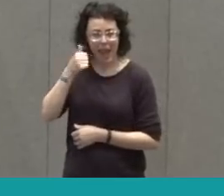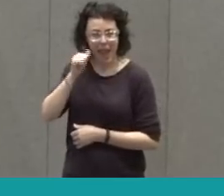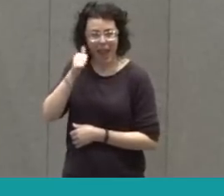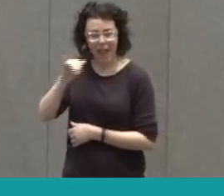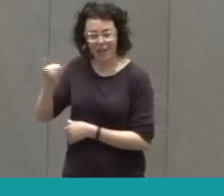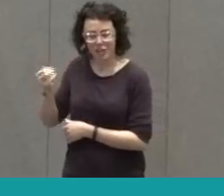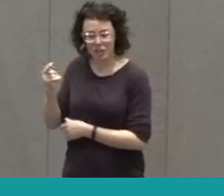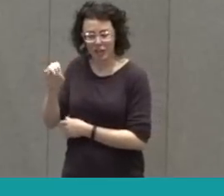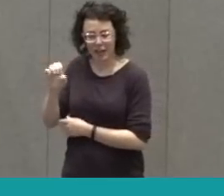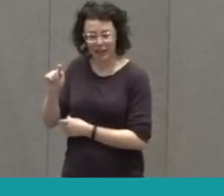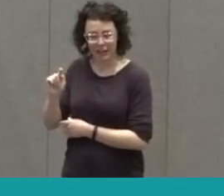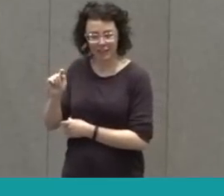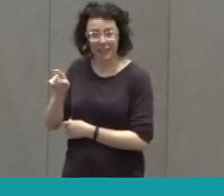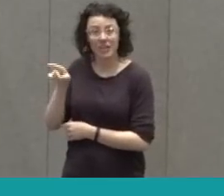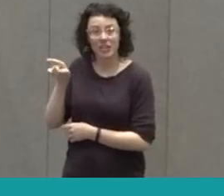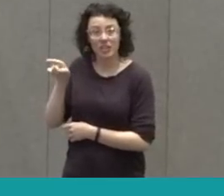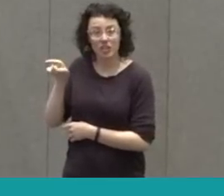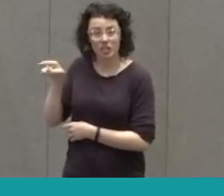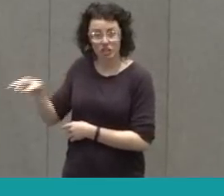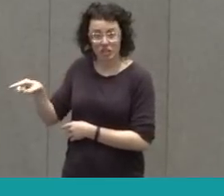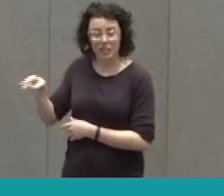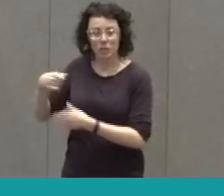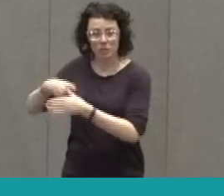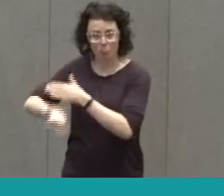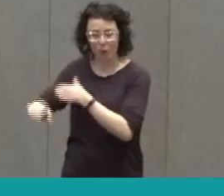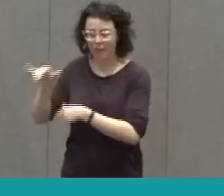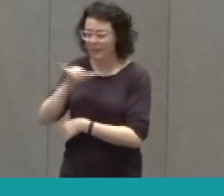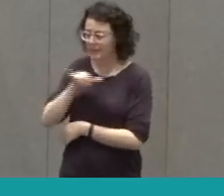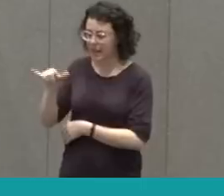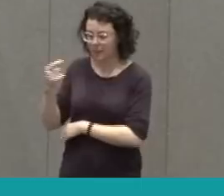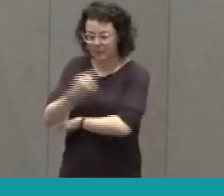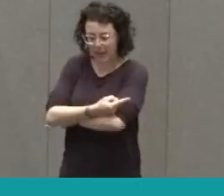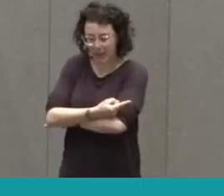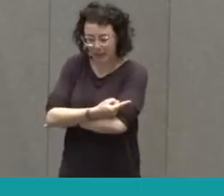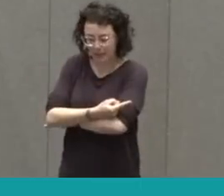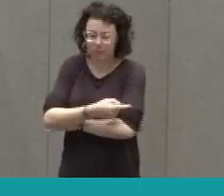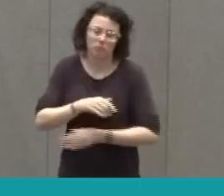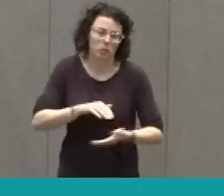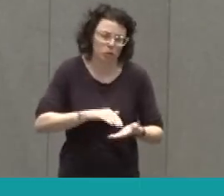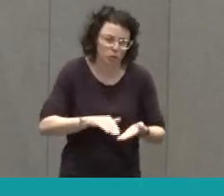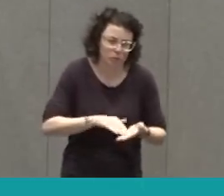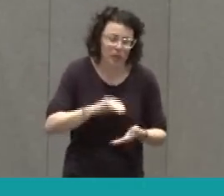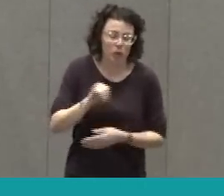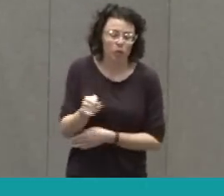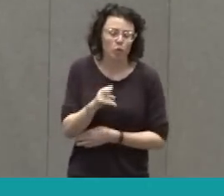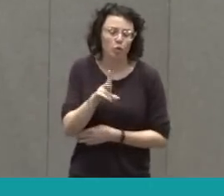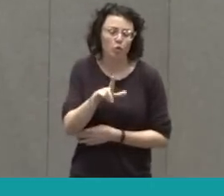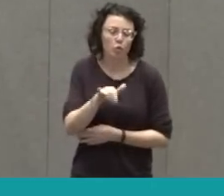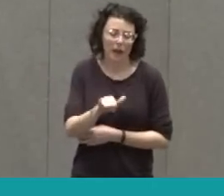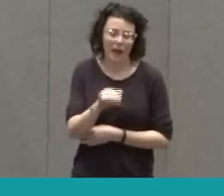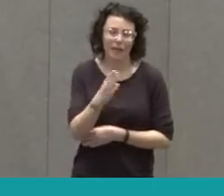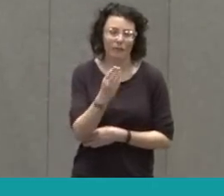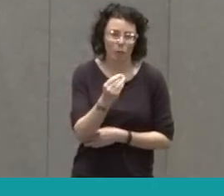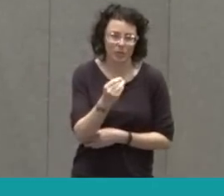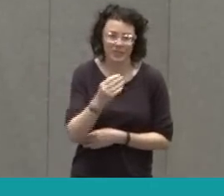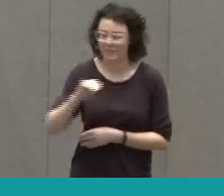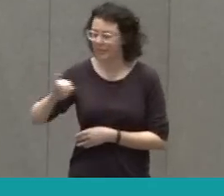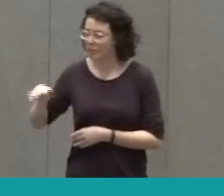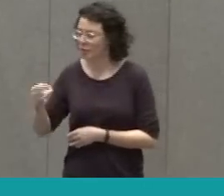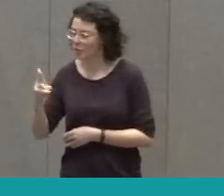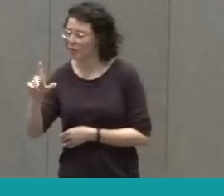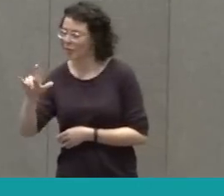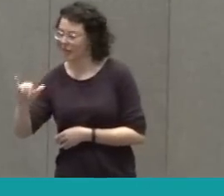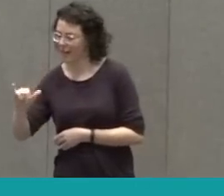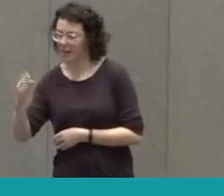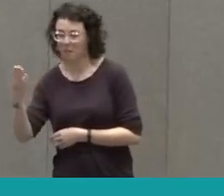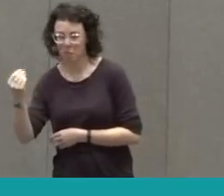on the same day, July 14th. So I have always thought that was the coolest thing that my aunt and I share to date. So think about, what